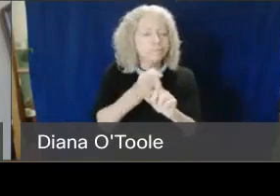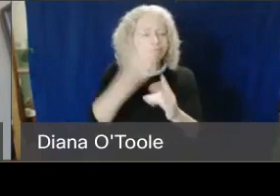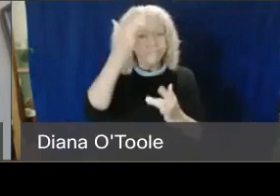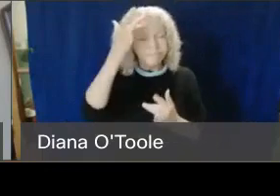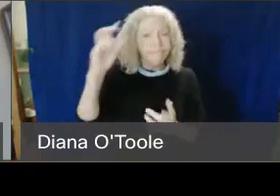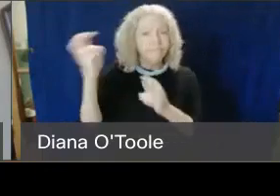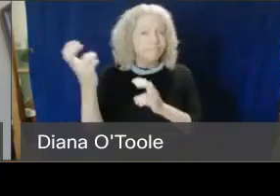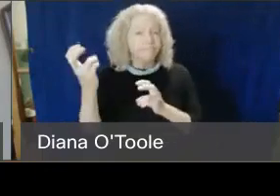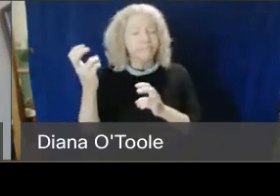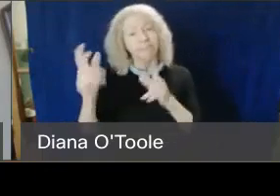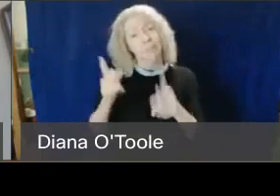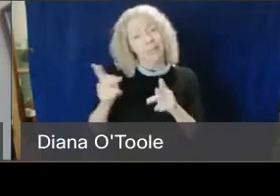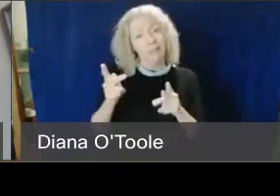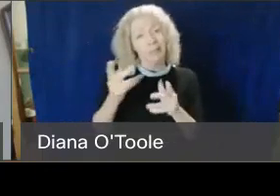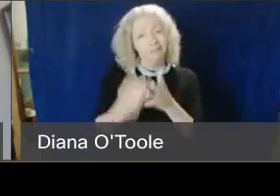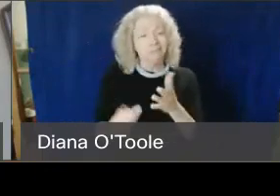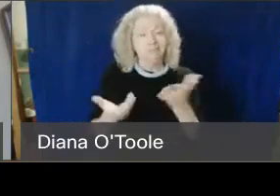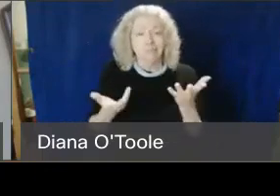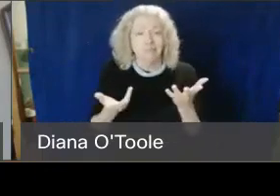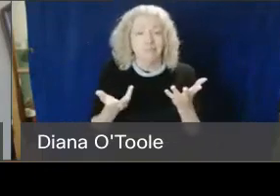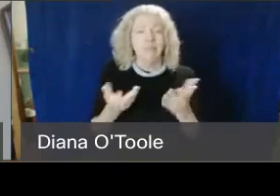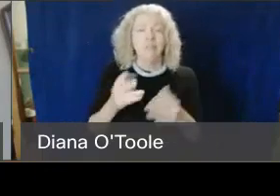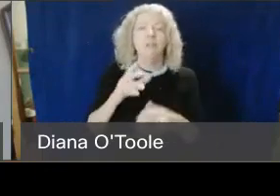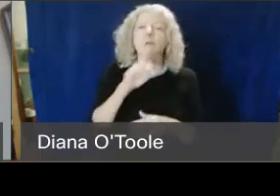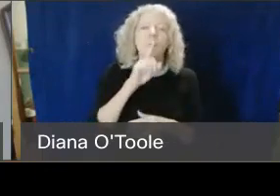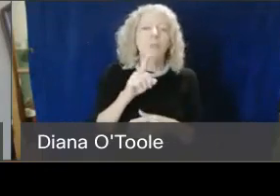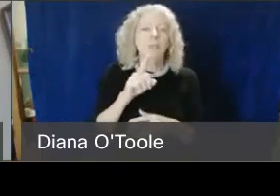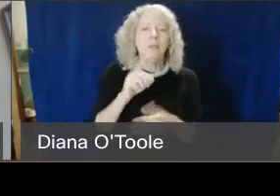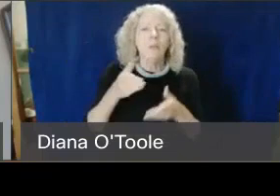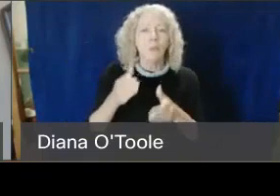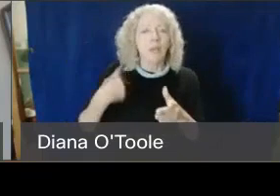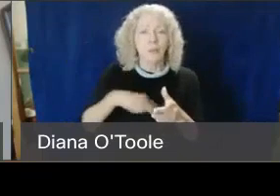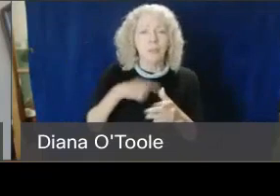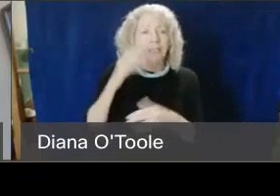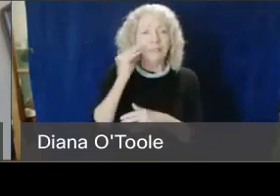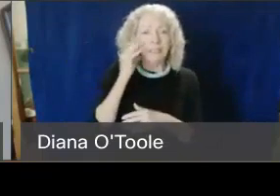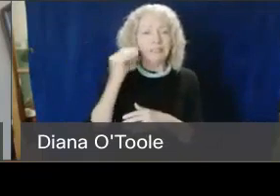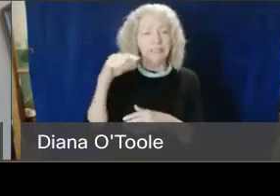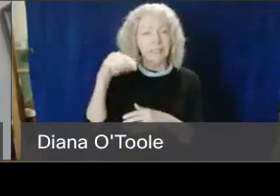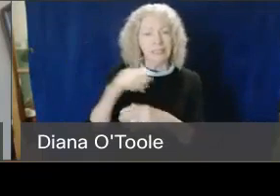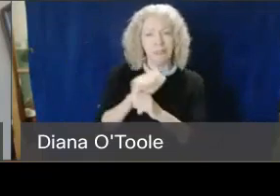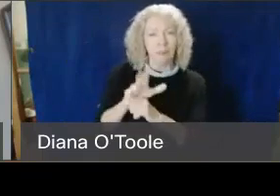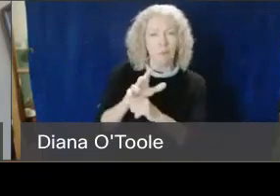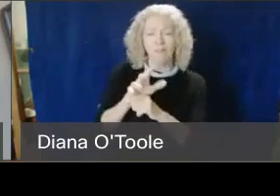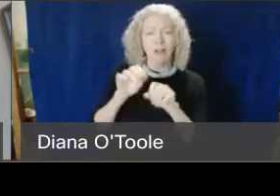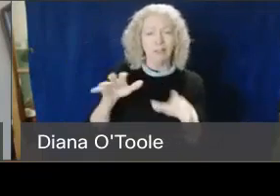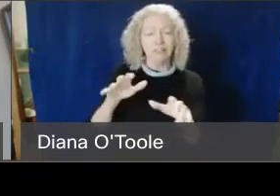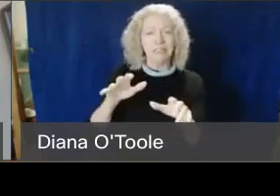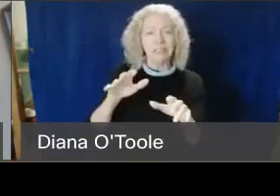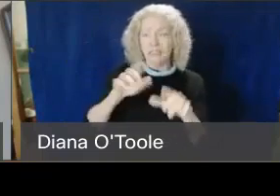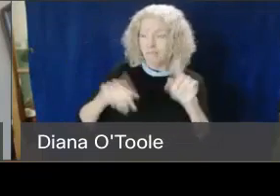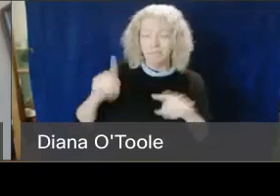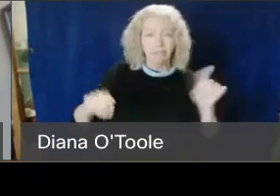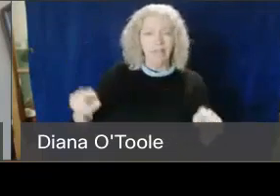And so the way people are experiencing the coronavirus is vastly different across the college